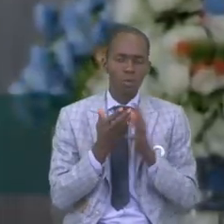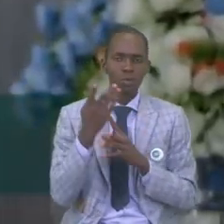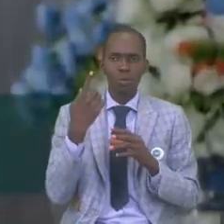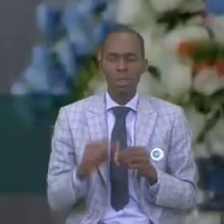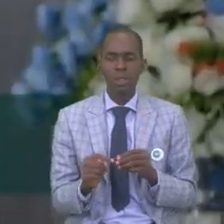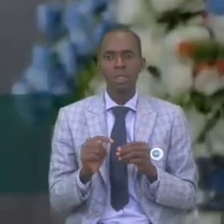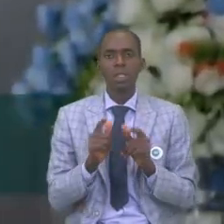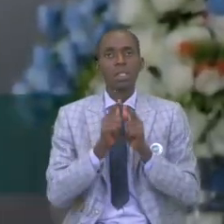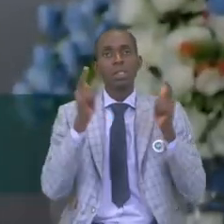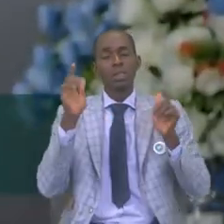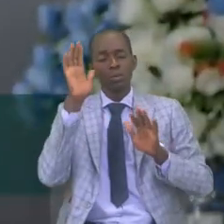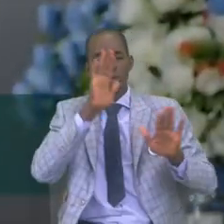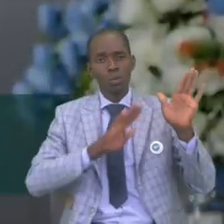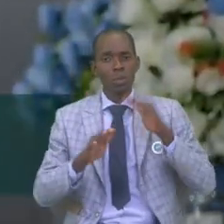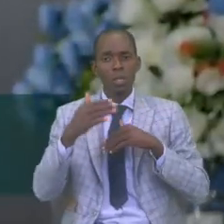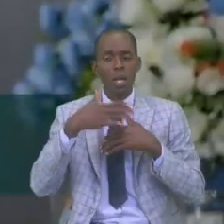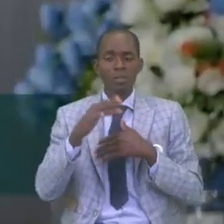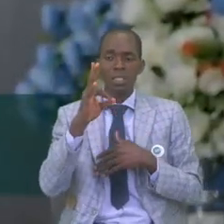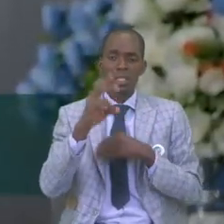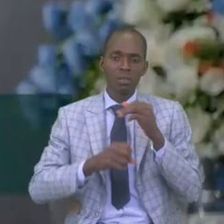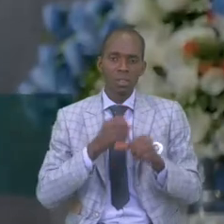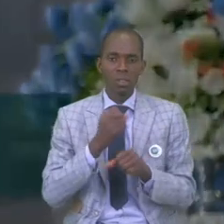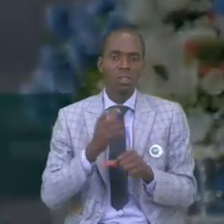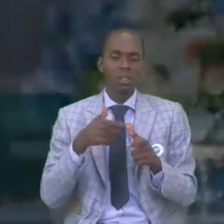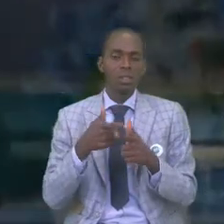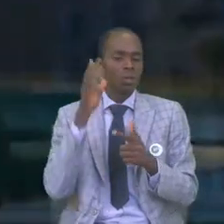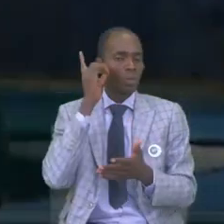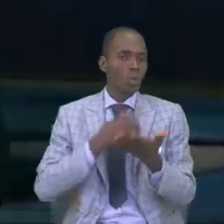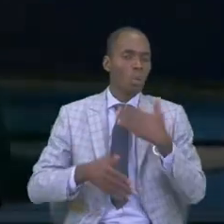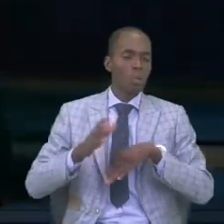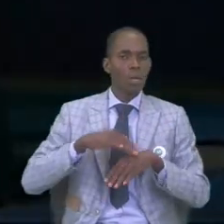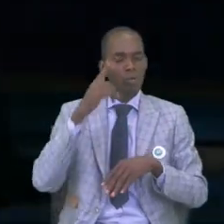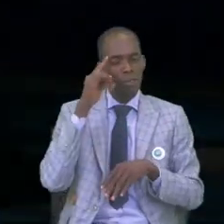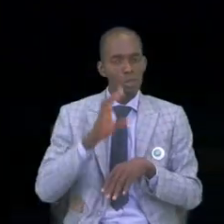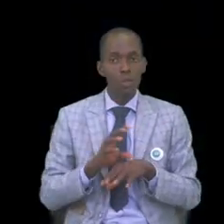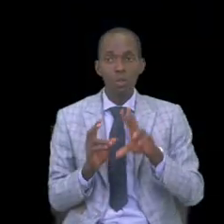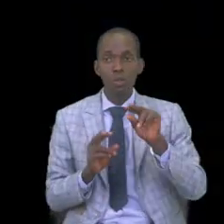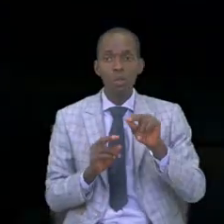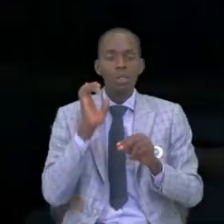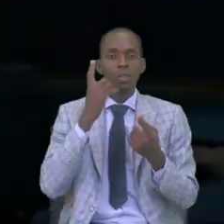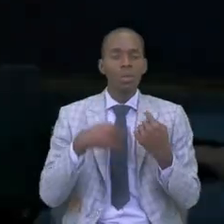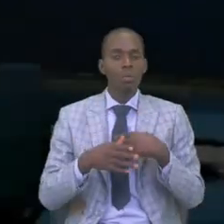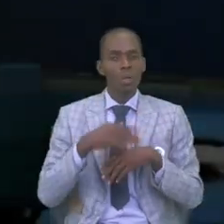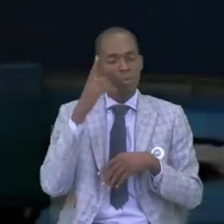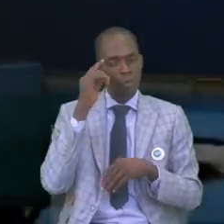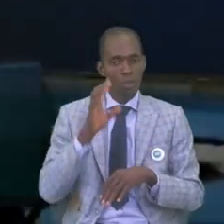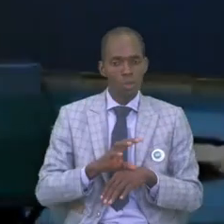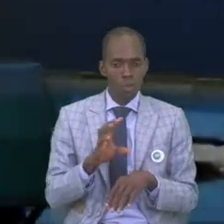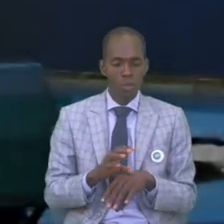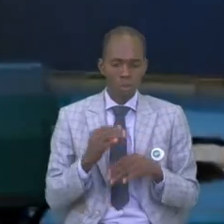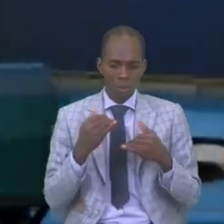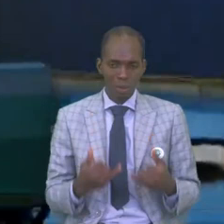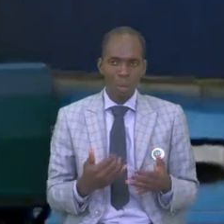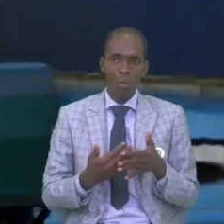7 years, then I'll come for the church. No, it comes for the church before the great tribulation.